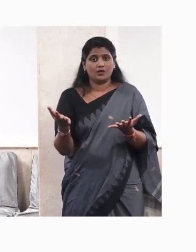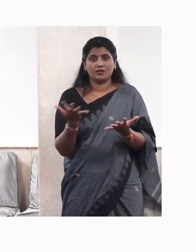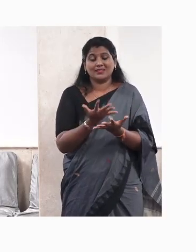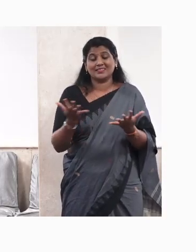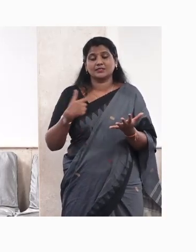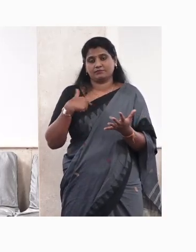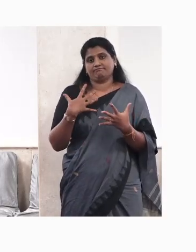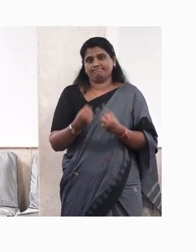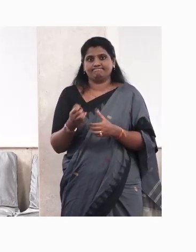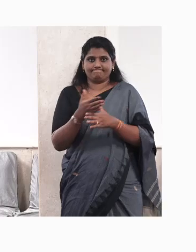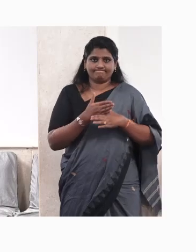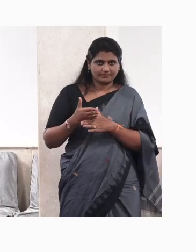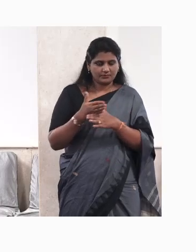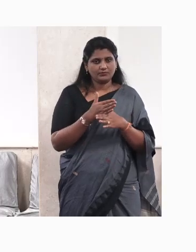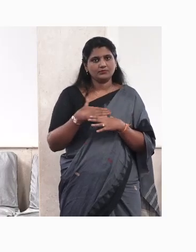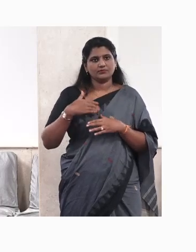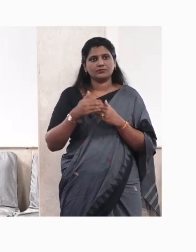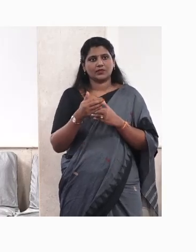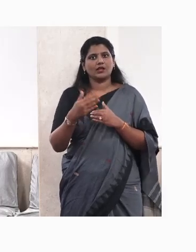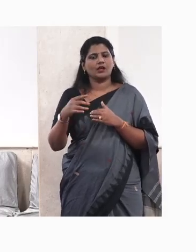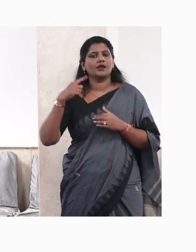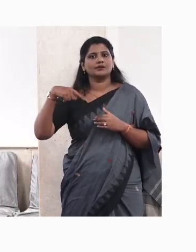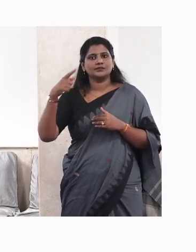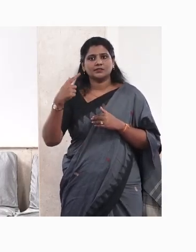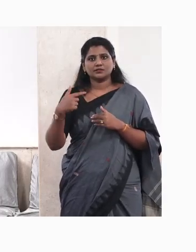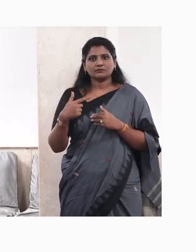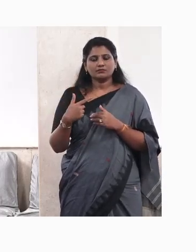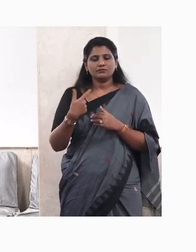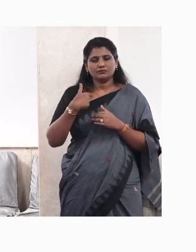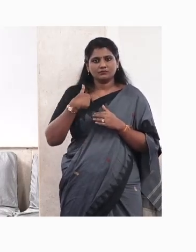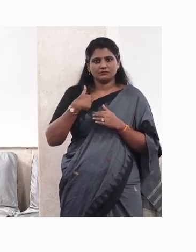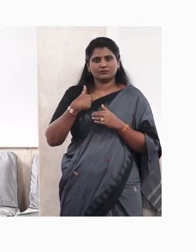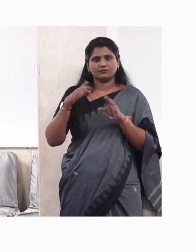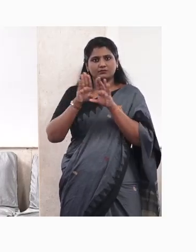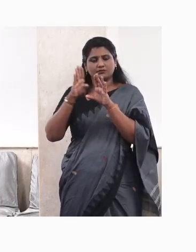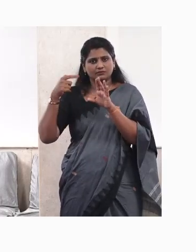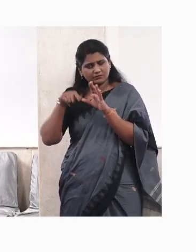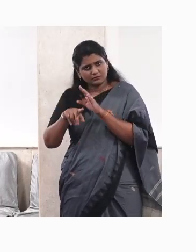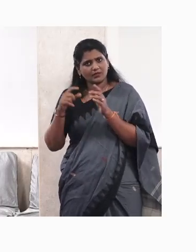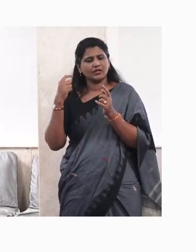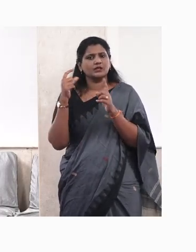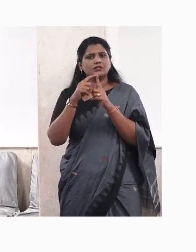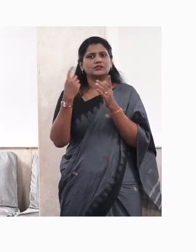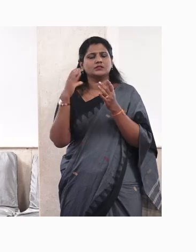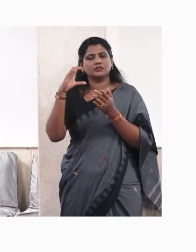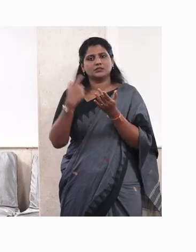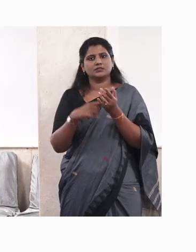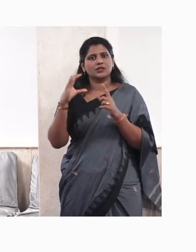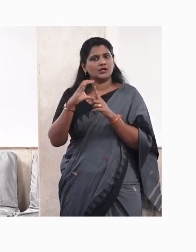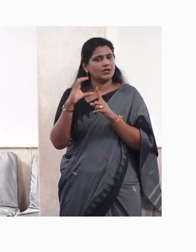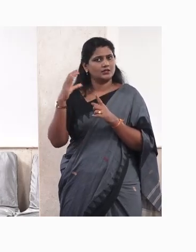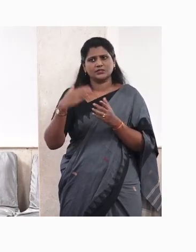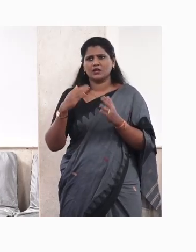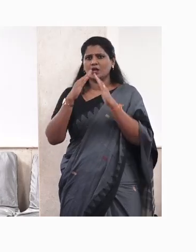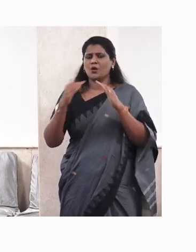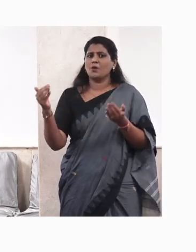to share. And right now, every day when I enter either an ECRC, an institutional setup, or at home again, or